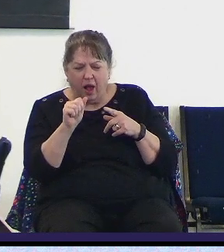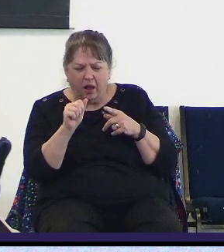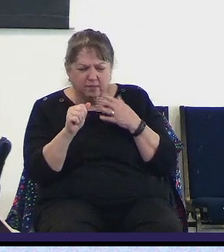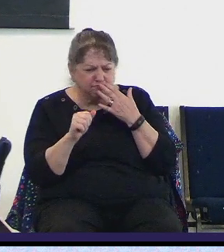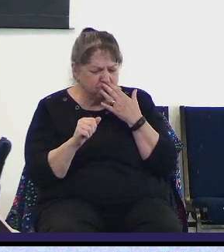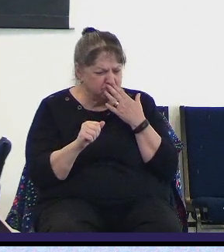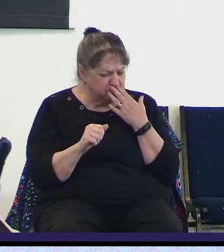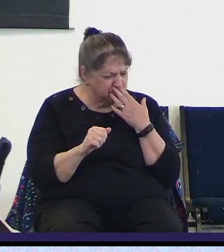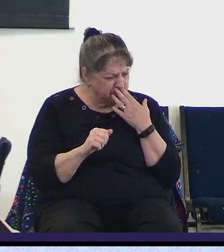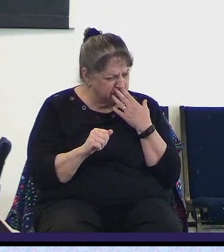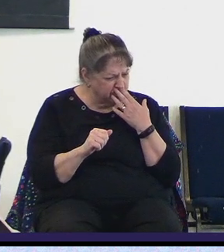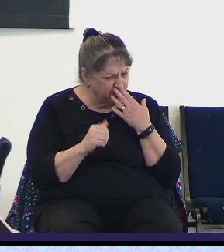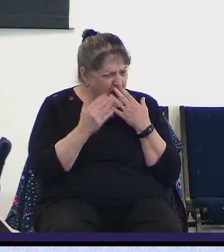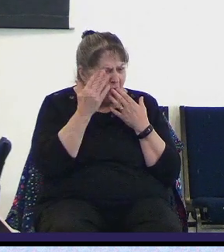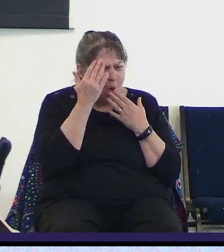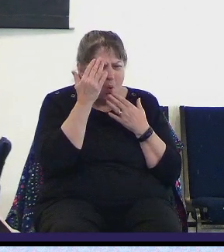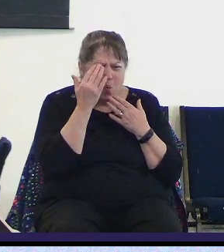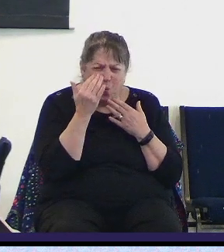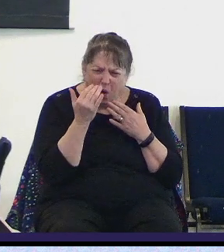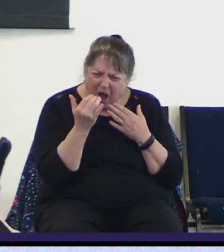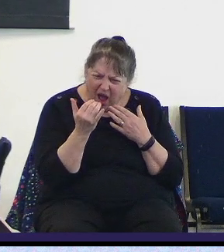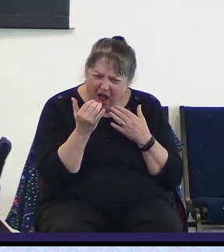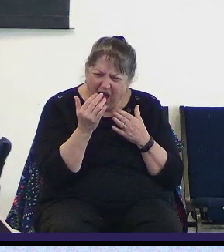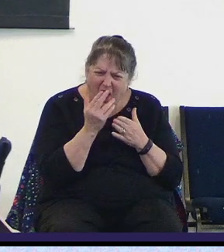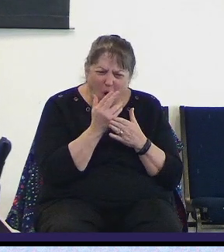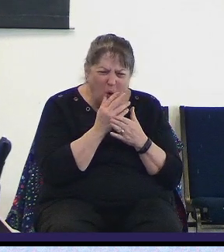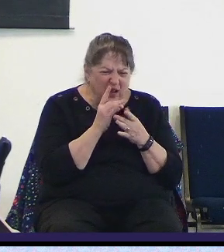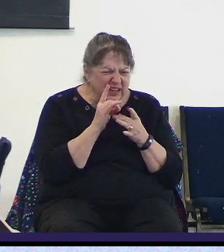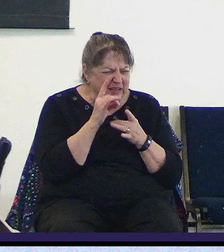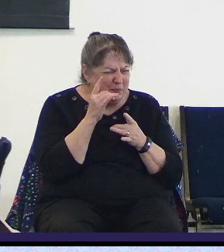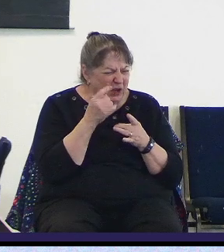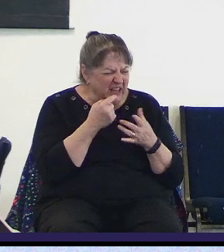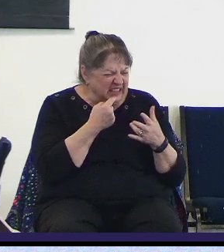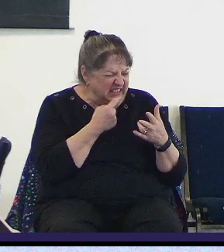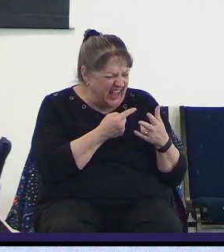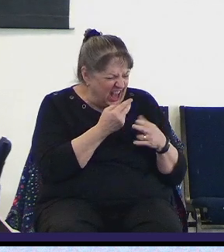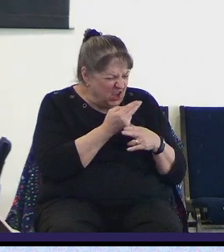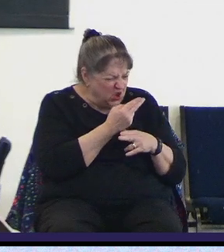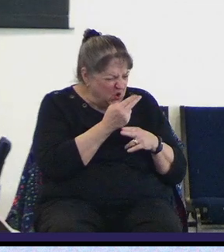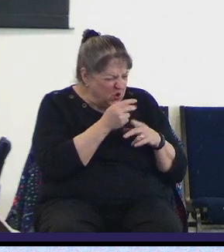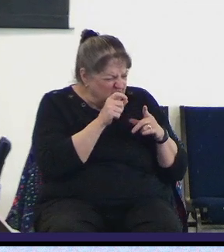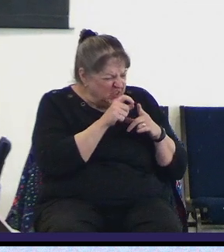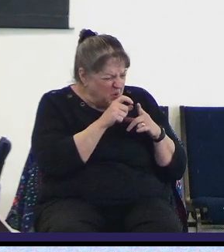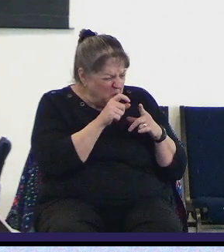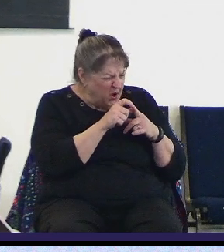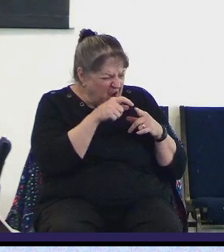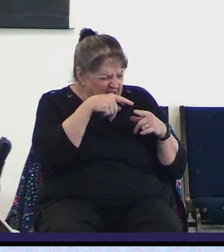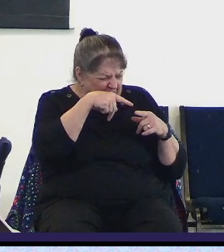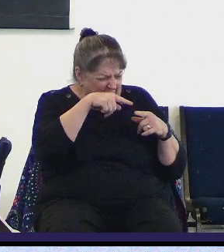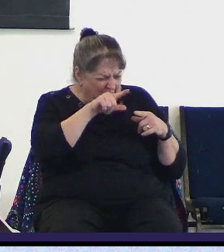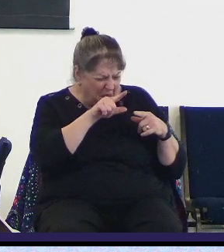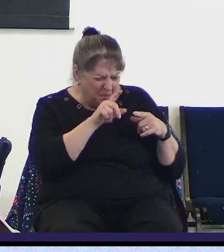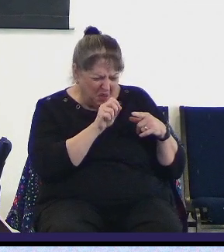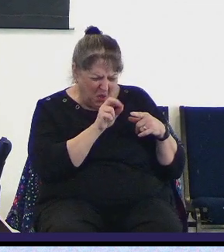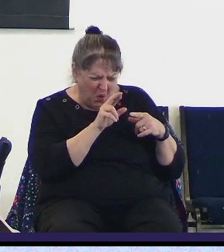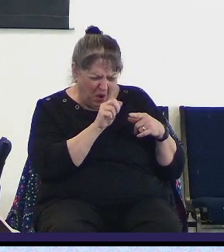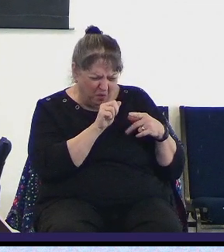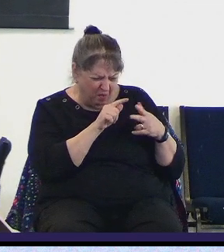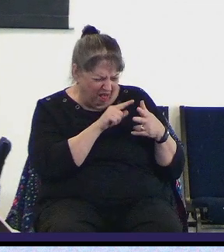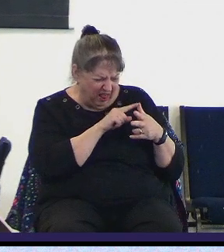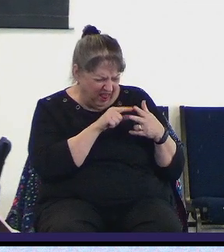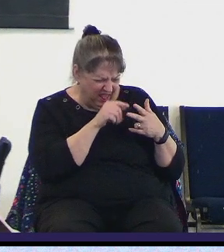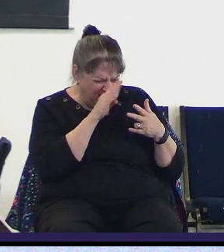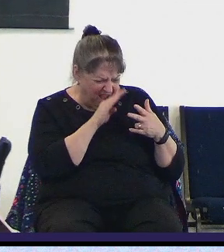Holy Spirit want the verse to say God's instead of God? Well, because all three of them were there